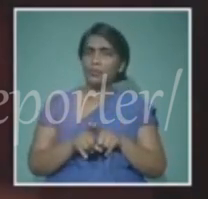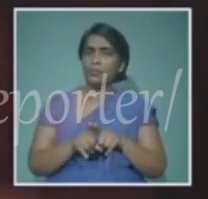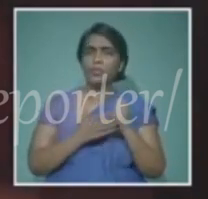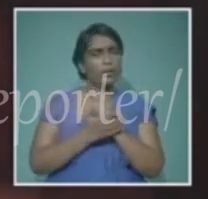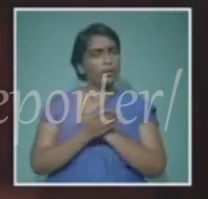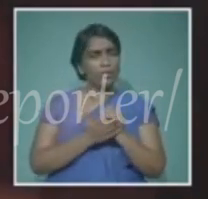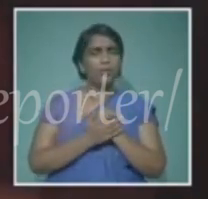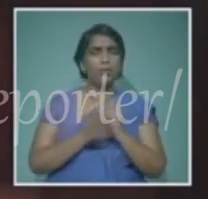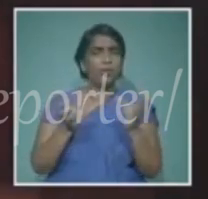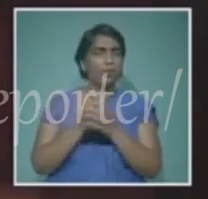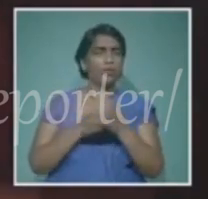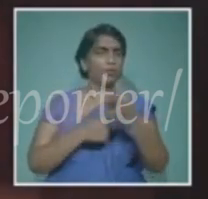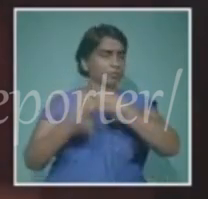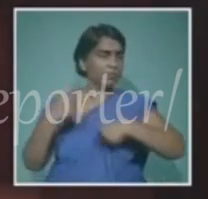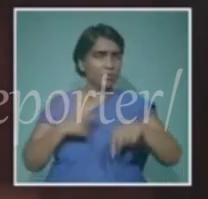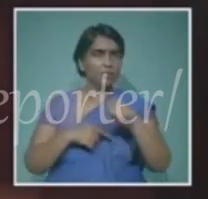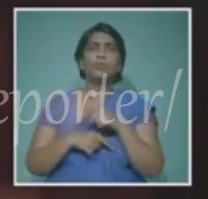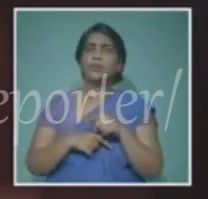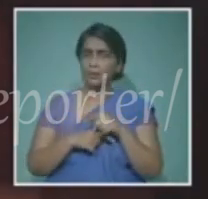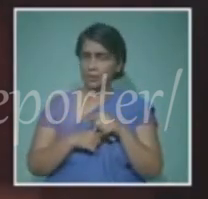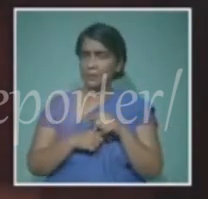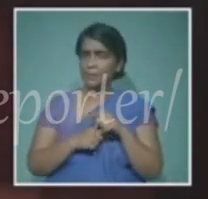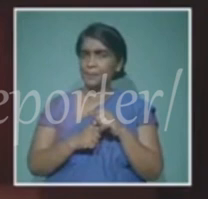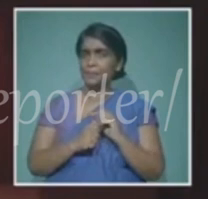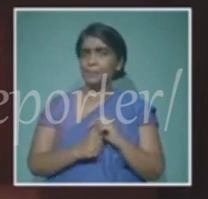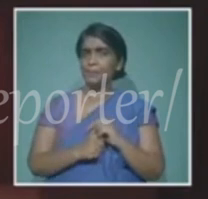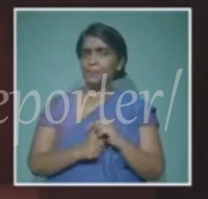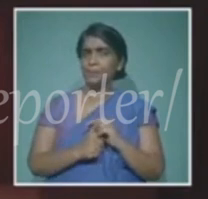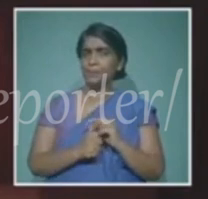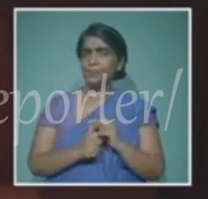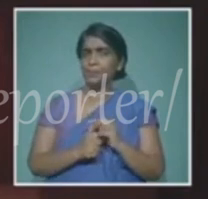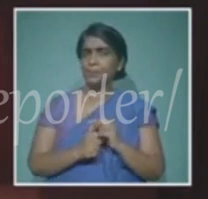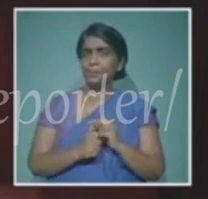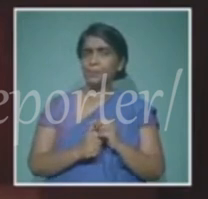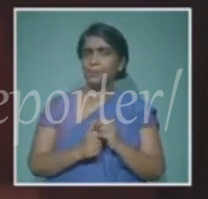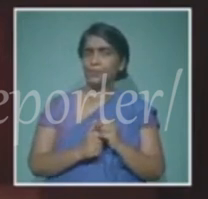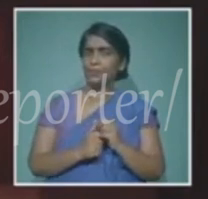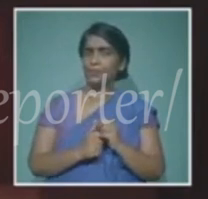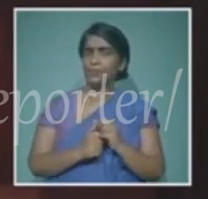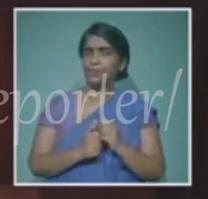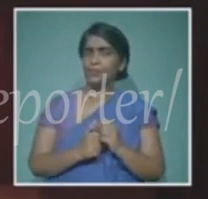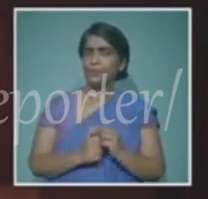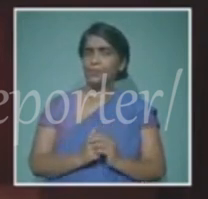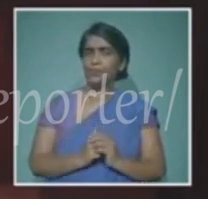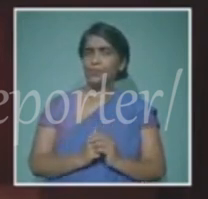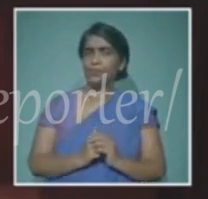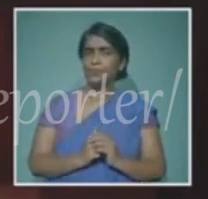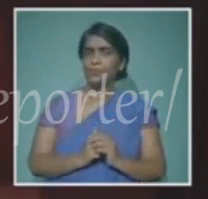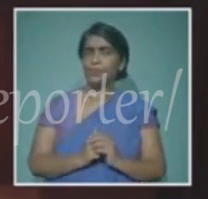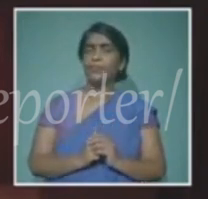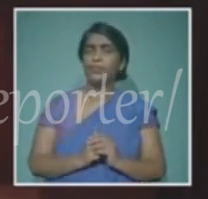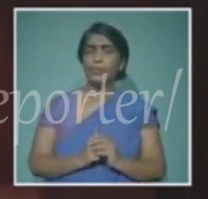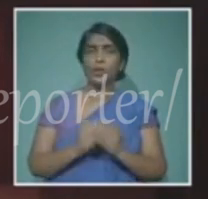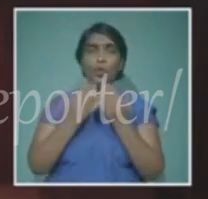we are willing to go ahead with the debate right now, if it so pleases. I don't think we need to waste time of Parliament. As we have agreed